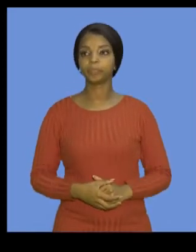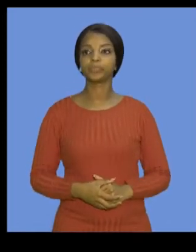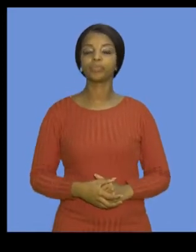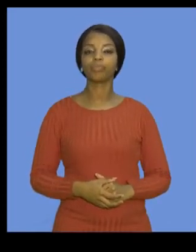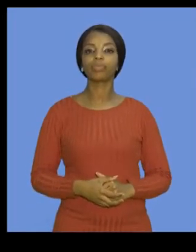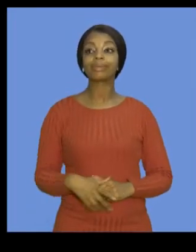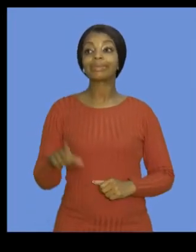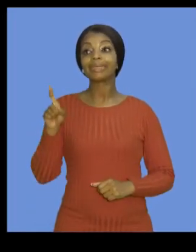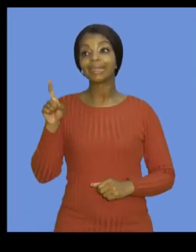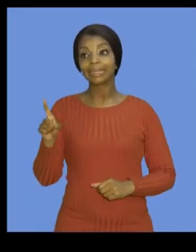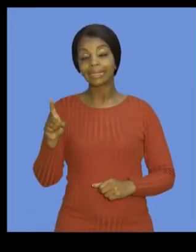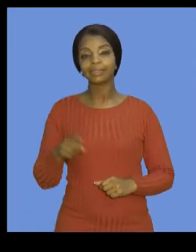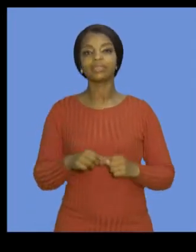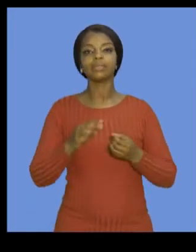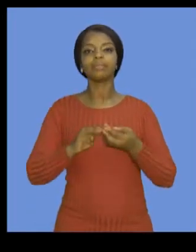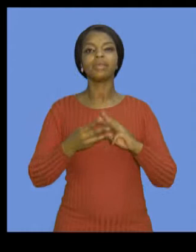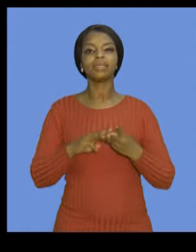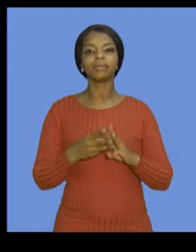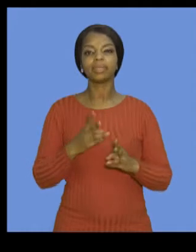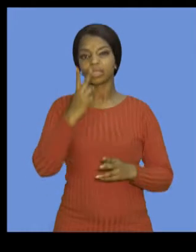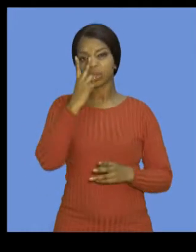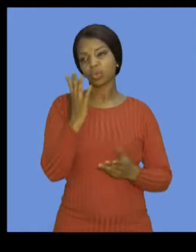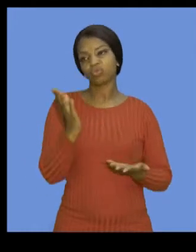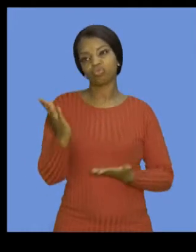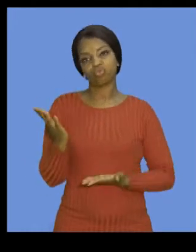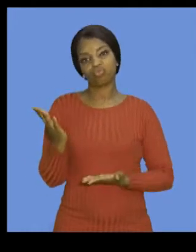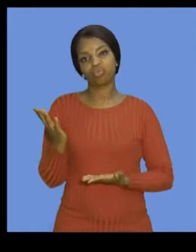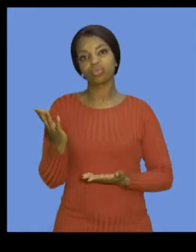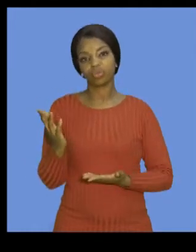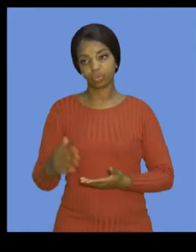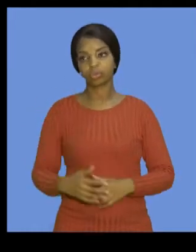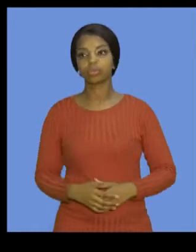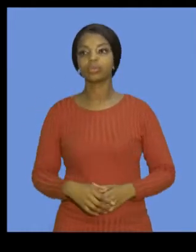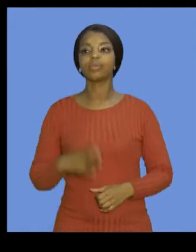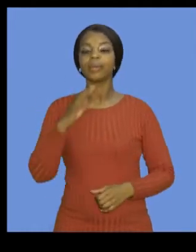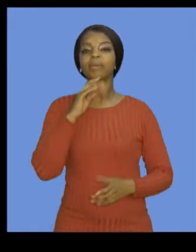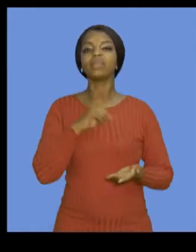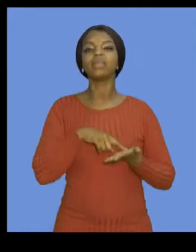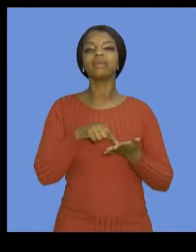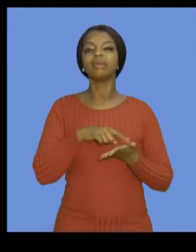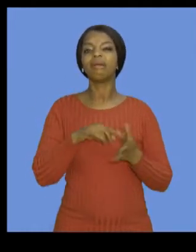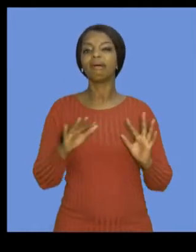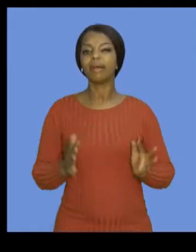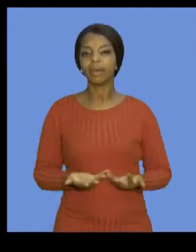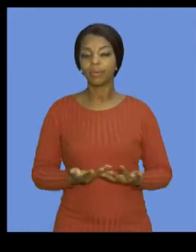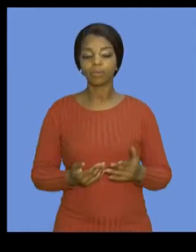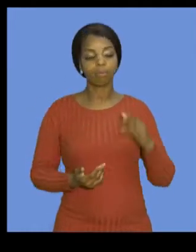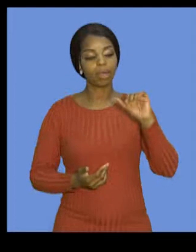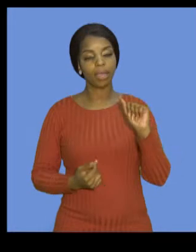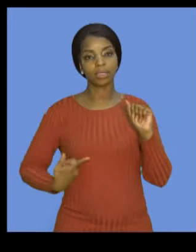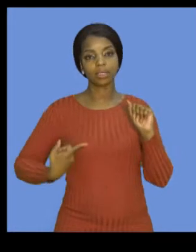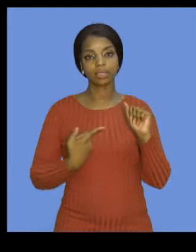rate. This mathematically, it actually looks like this, right? So the equation for this will be A